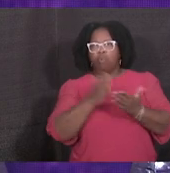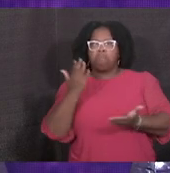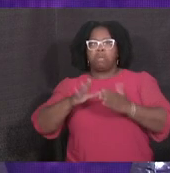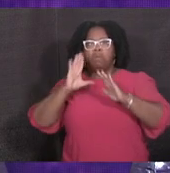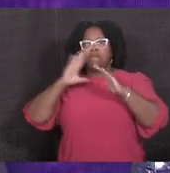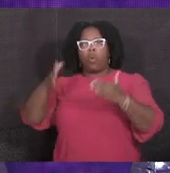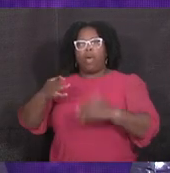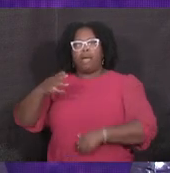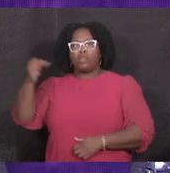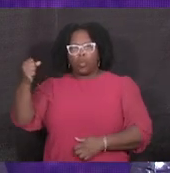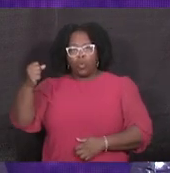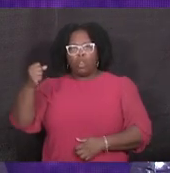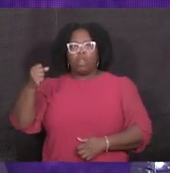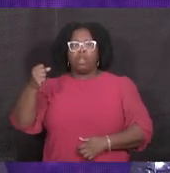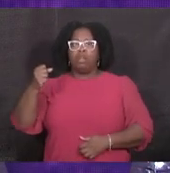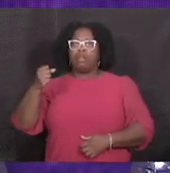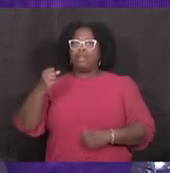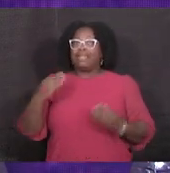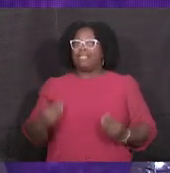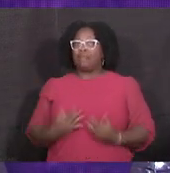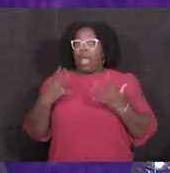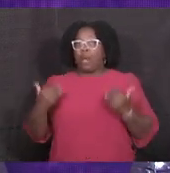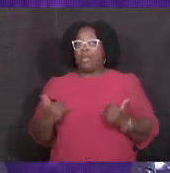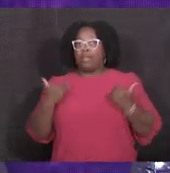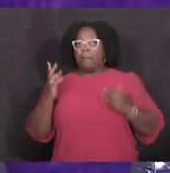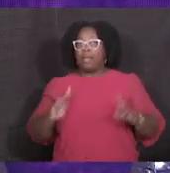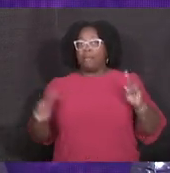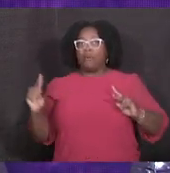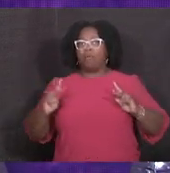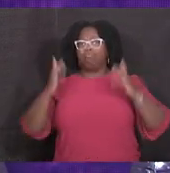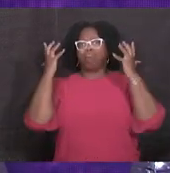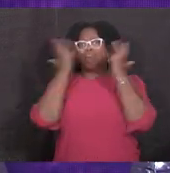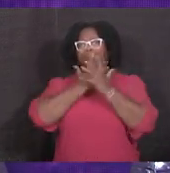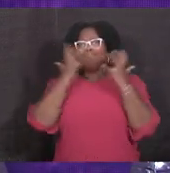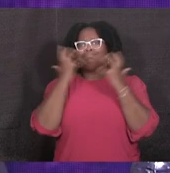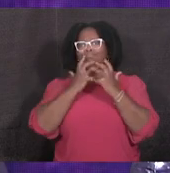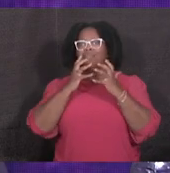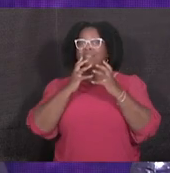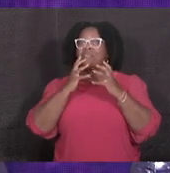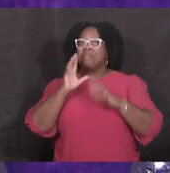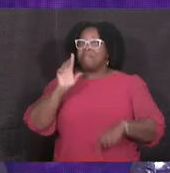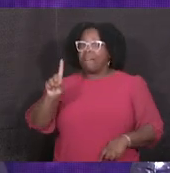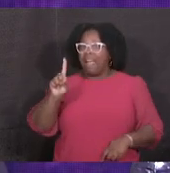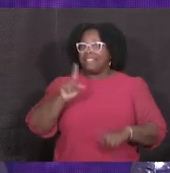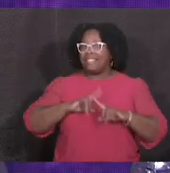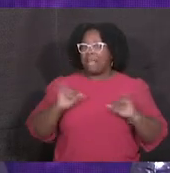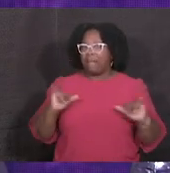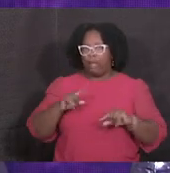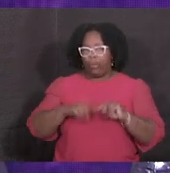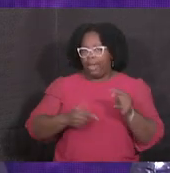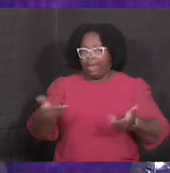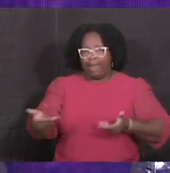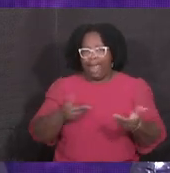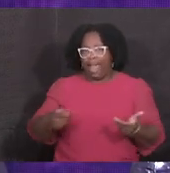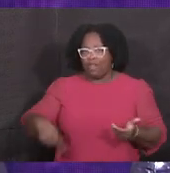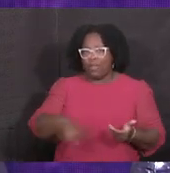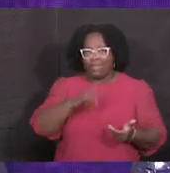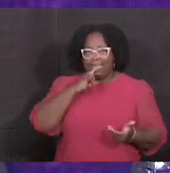focused on high schools, right? And inspiring young people is really amazing, but at the same time, we're not going to be able to hire those kids for